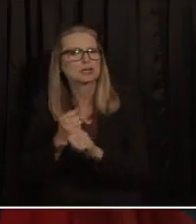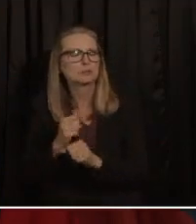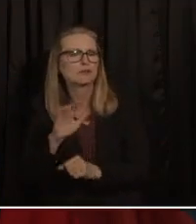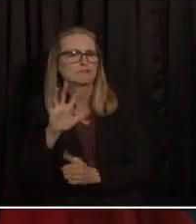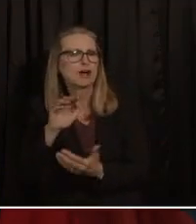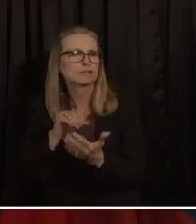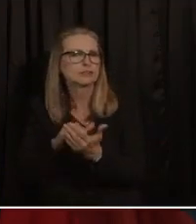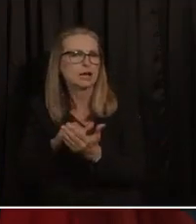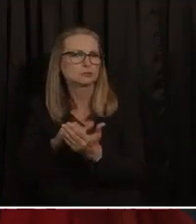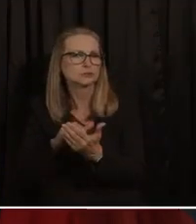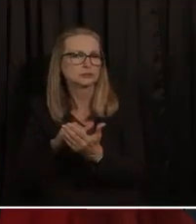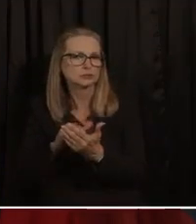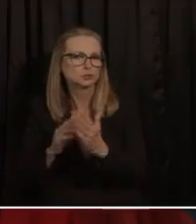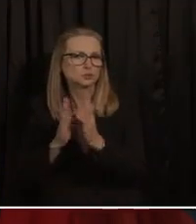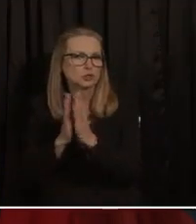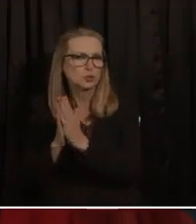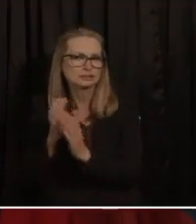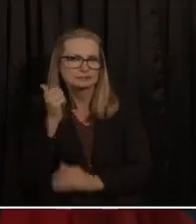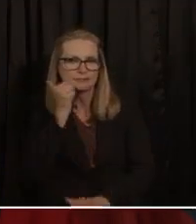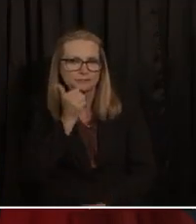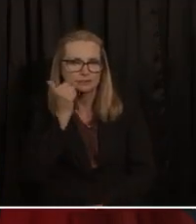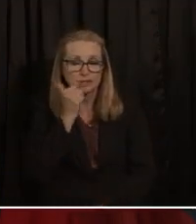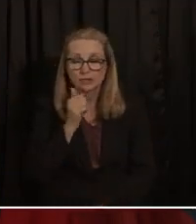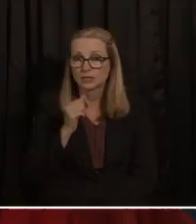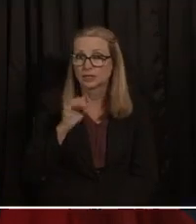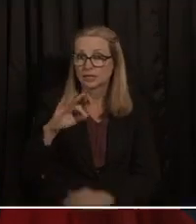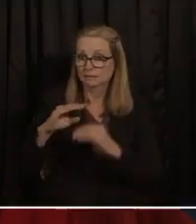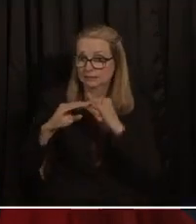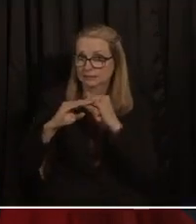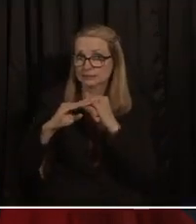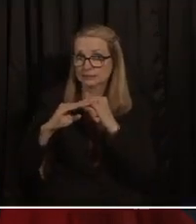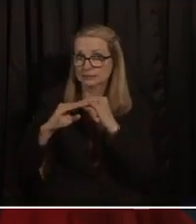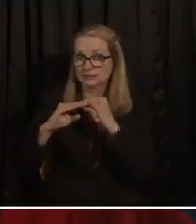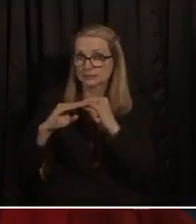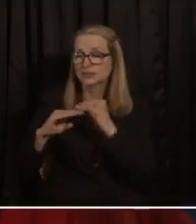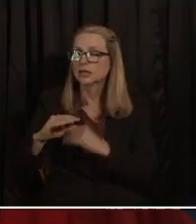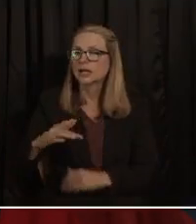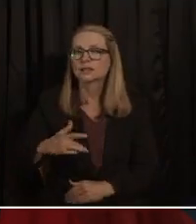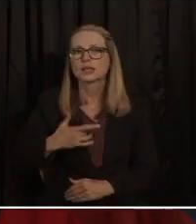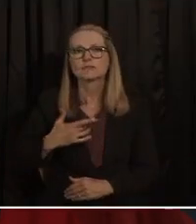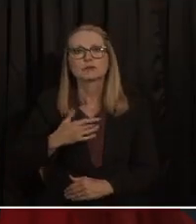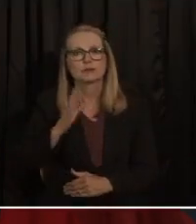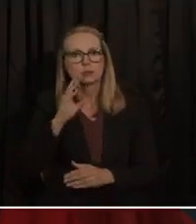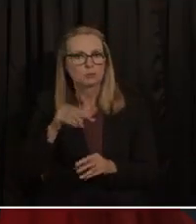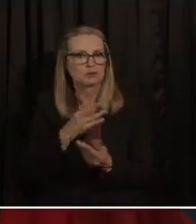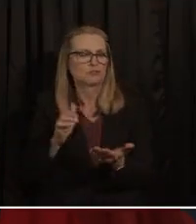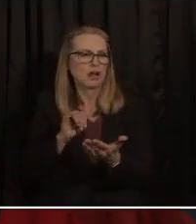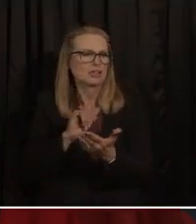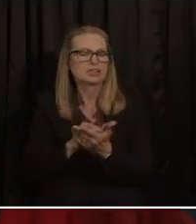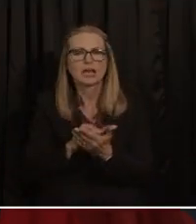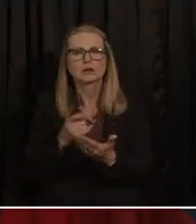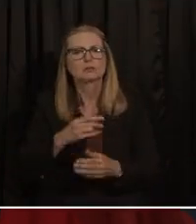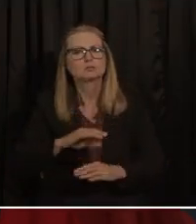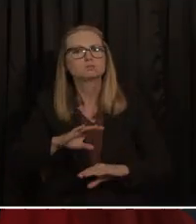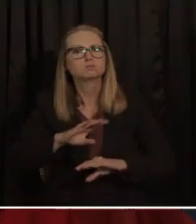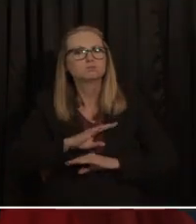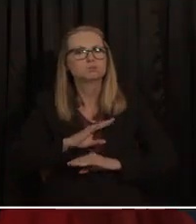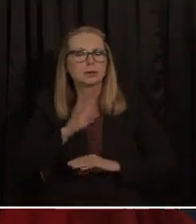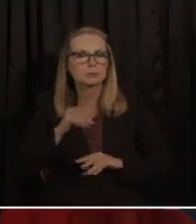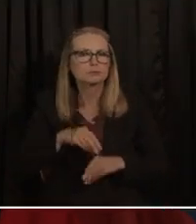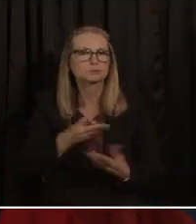if it stays stable, we expect that we'll be able to, on an ongoing basis, meet that demand within a week or two for the at-home